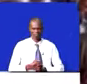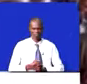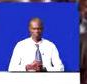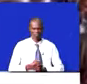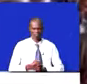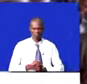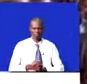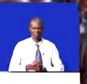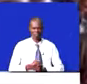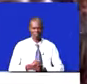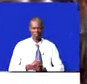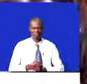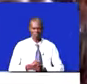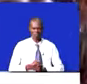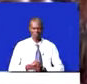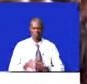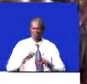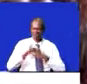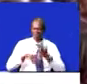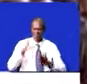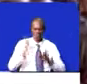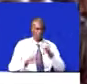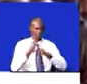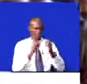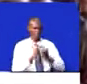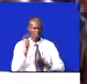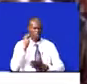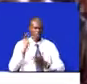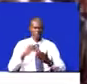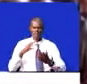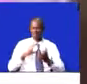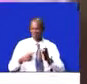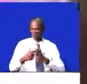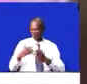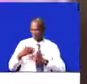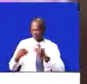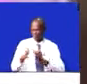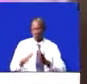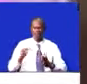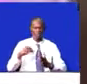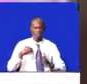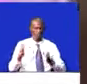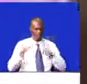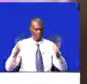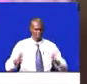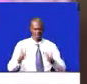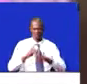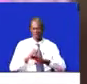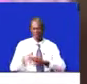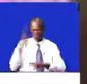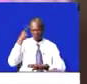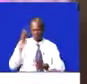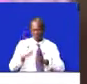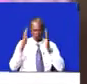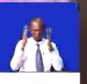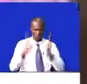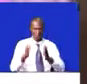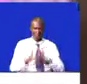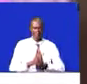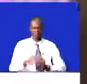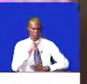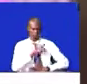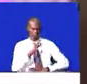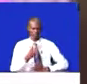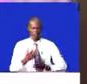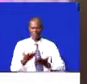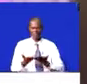Letter to songe, tuje nyumbani. Let's come home. There is big opportunity and big time potential. So with those